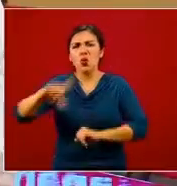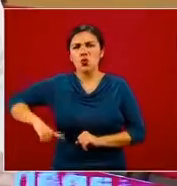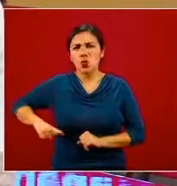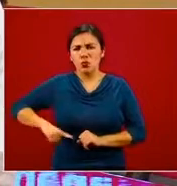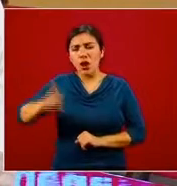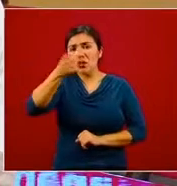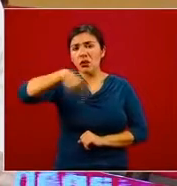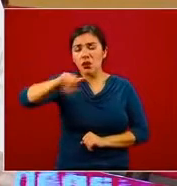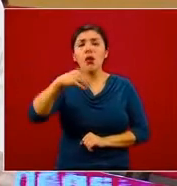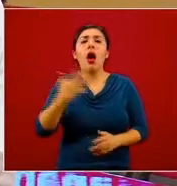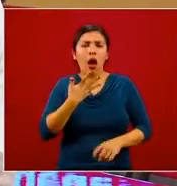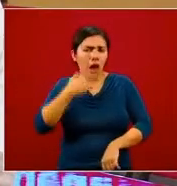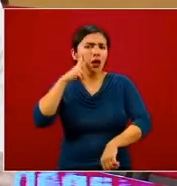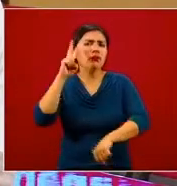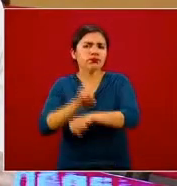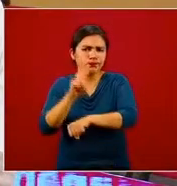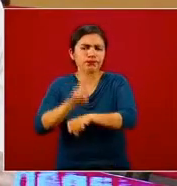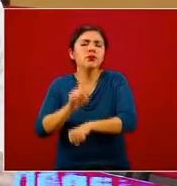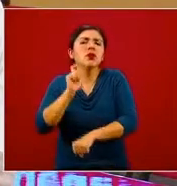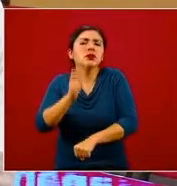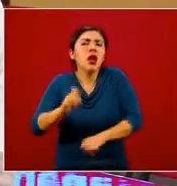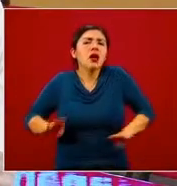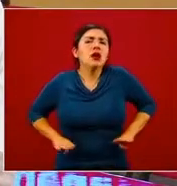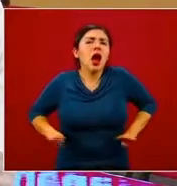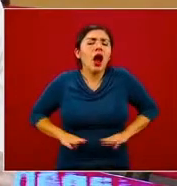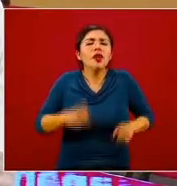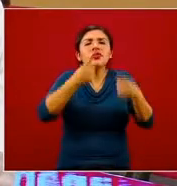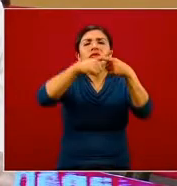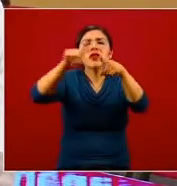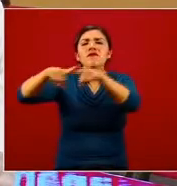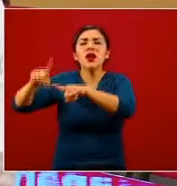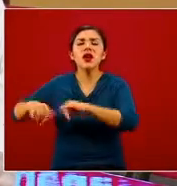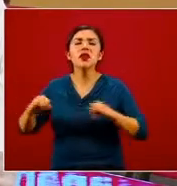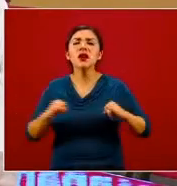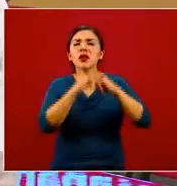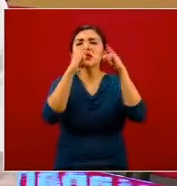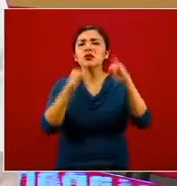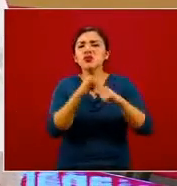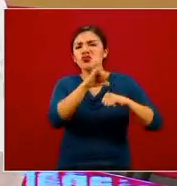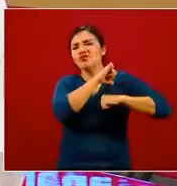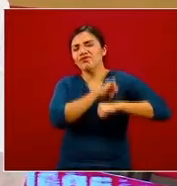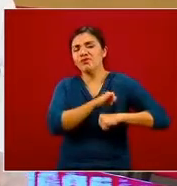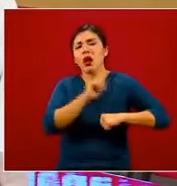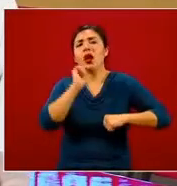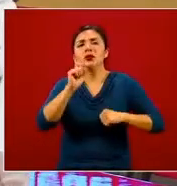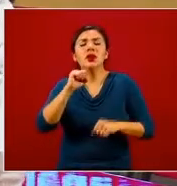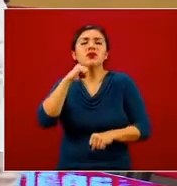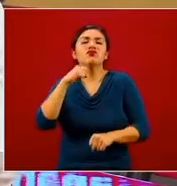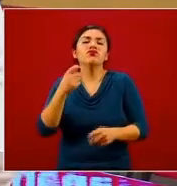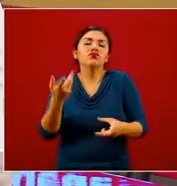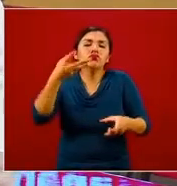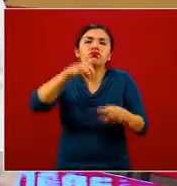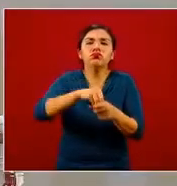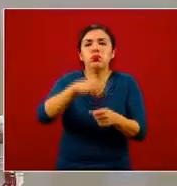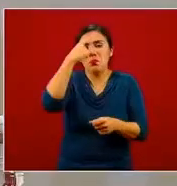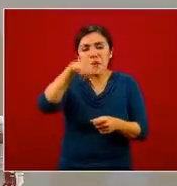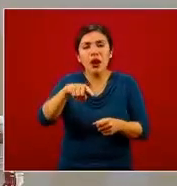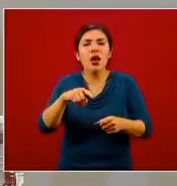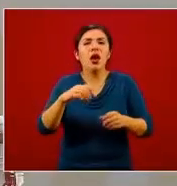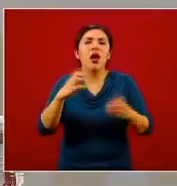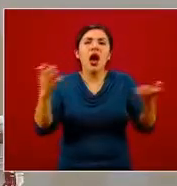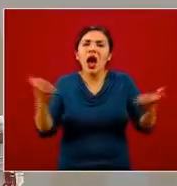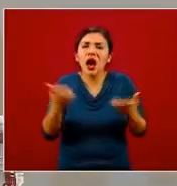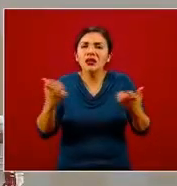example. So the savings to the government are being taken or taking